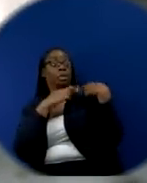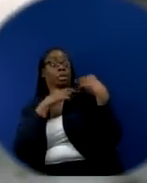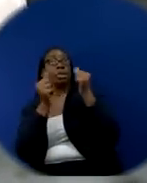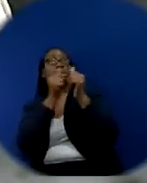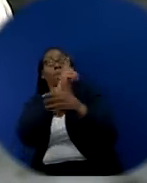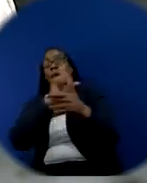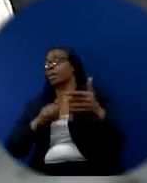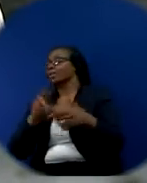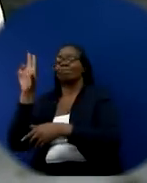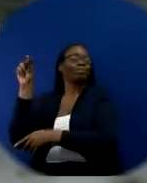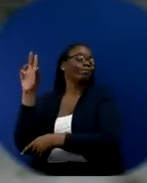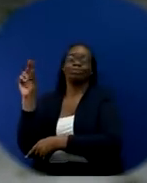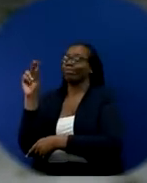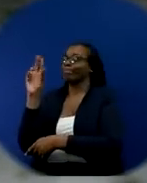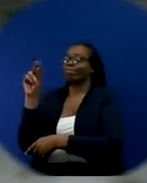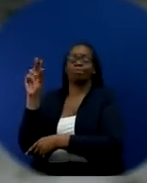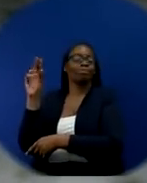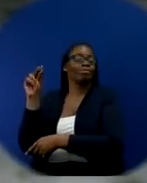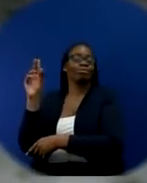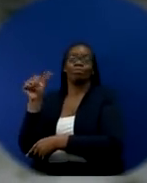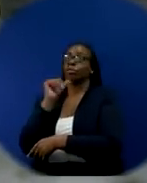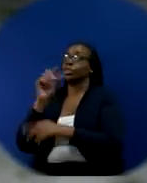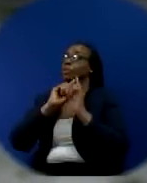No, you didn't respond like you should have.